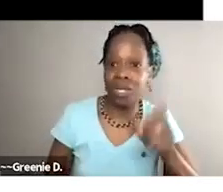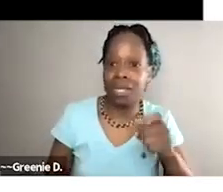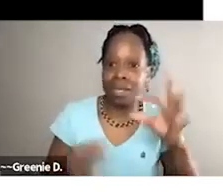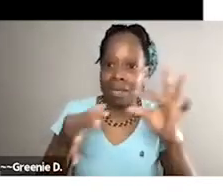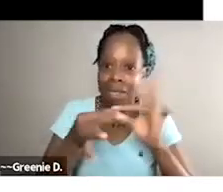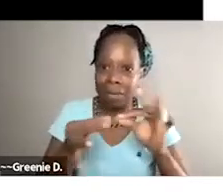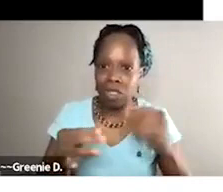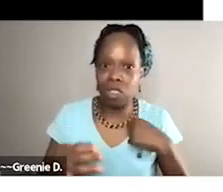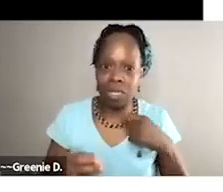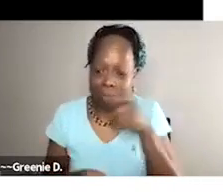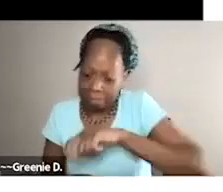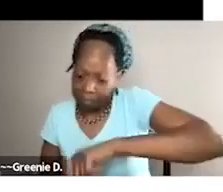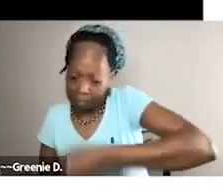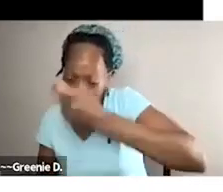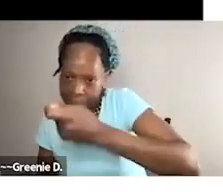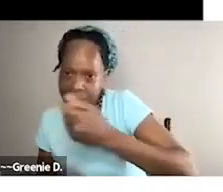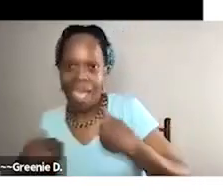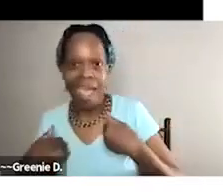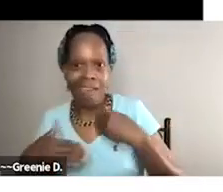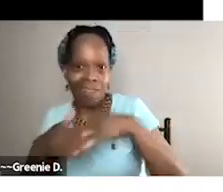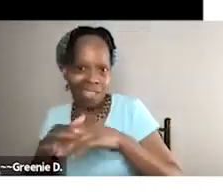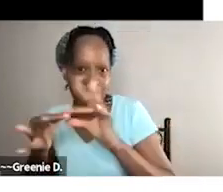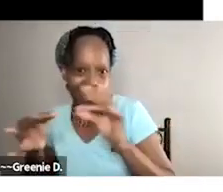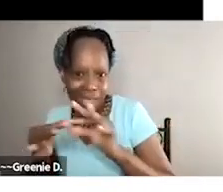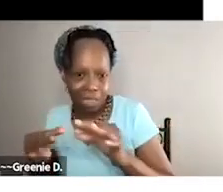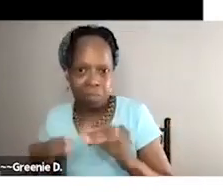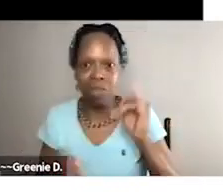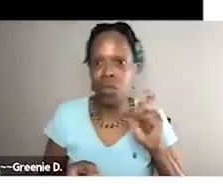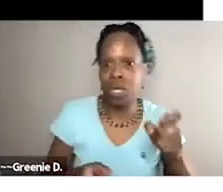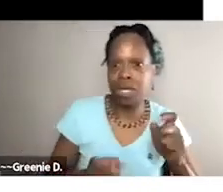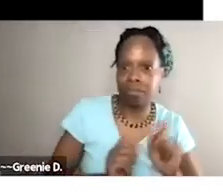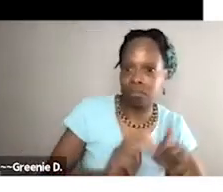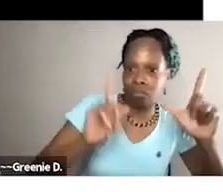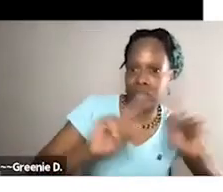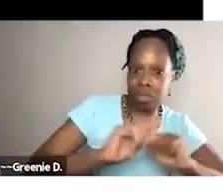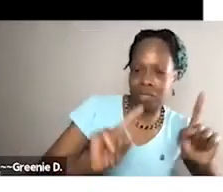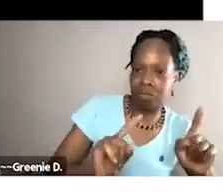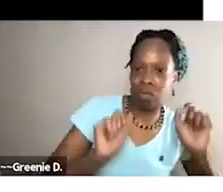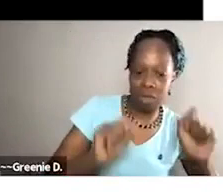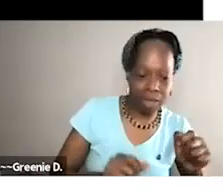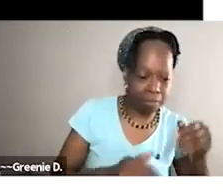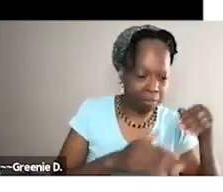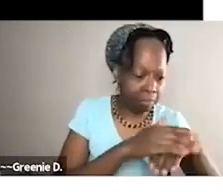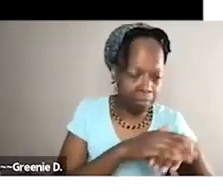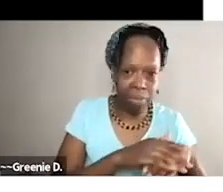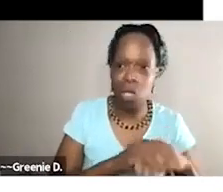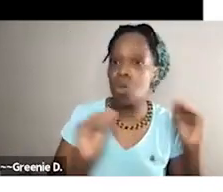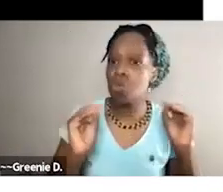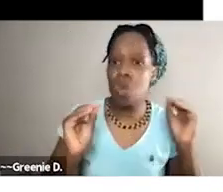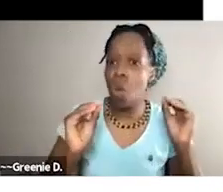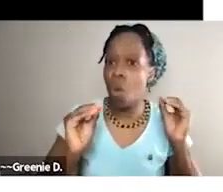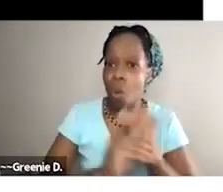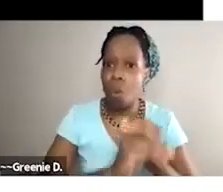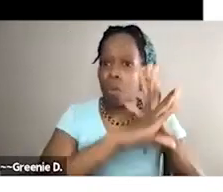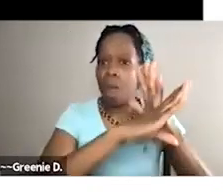on. No barriers, which I think just gives us a different playing field. That's my hope. I